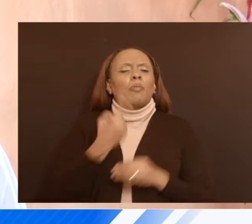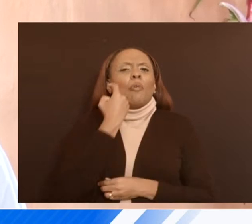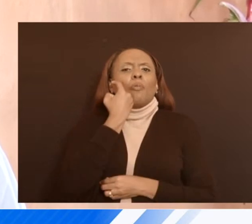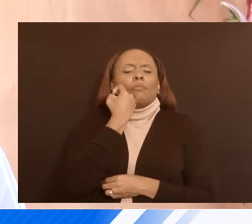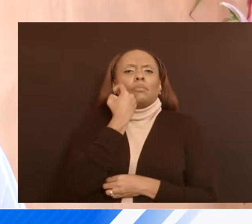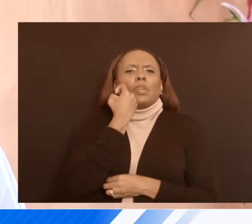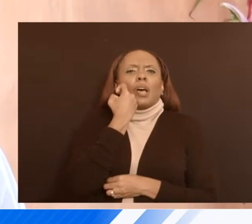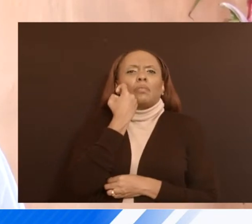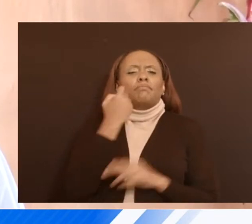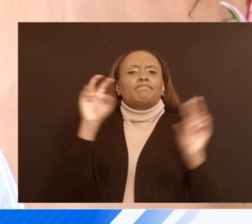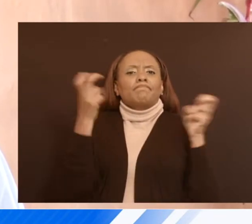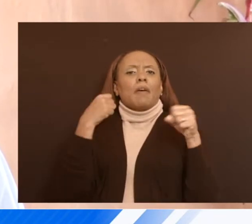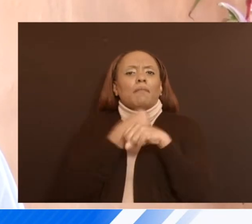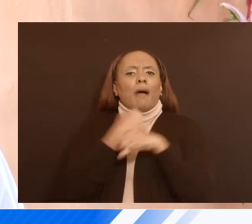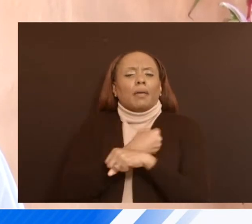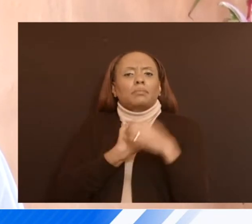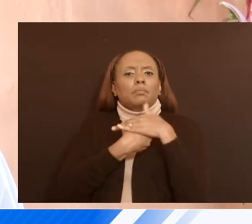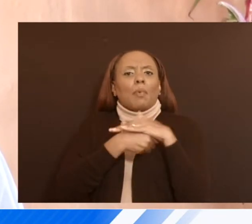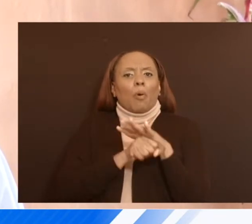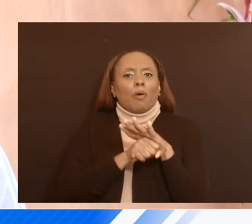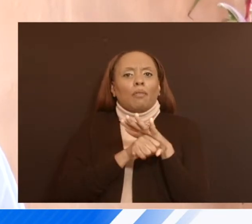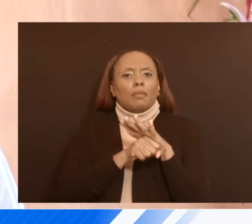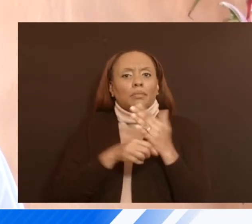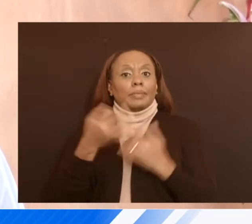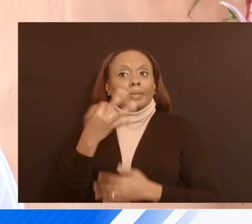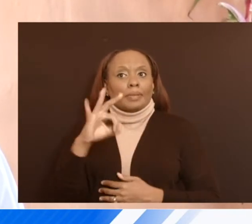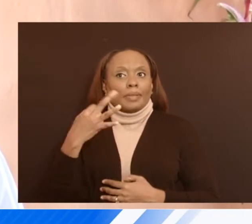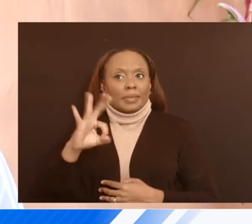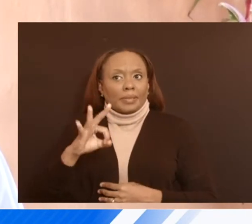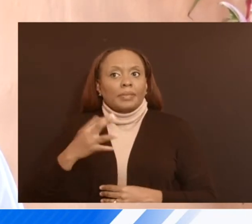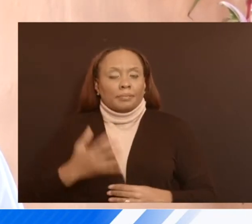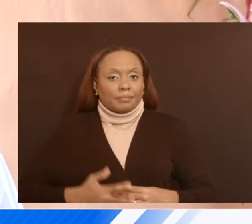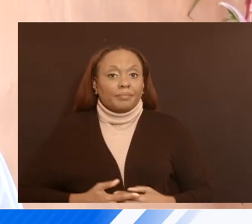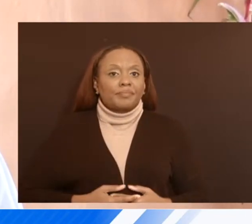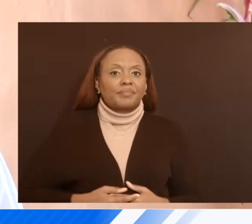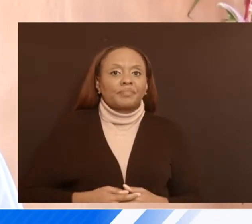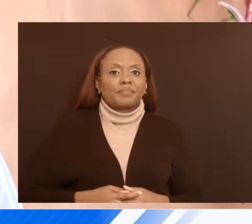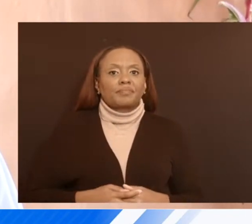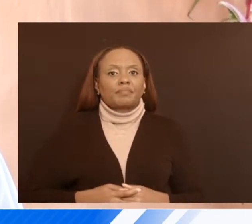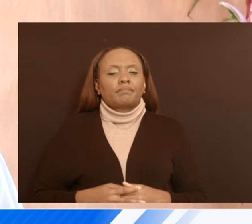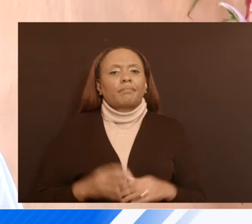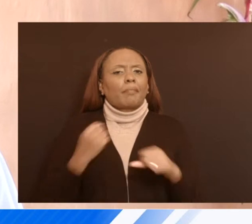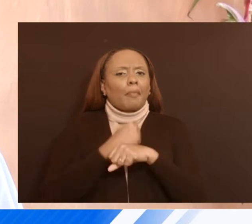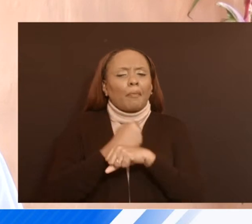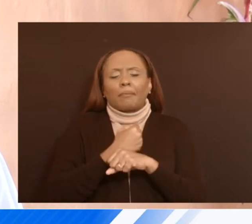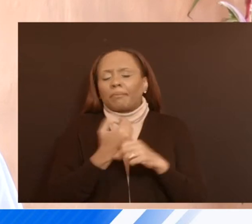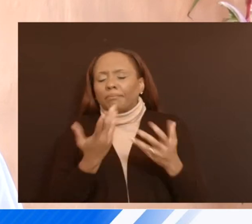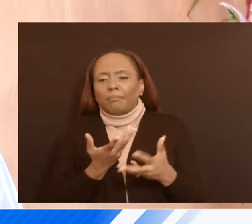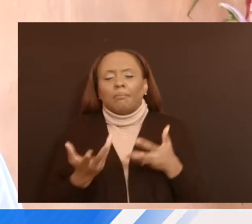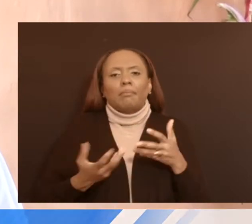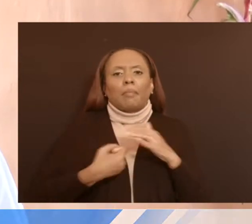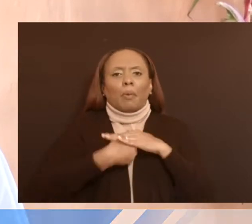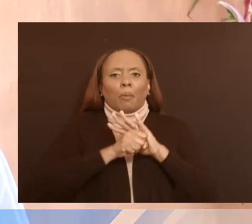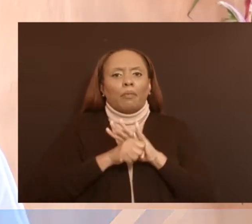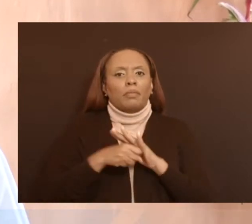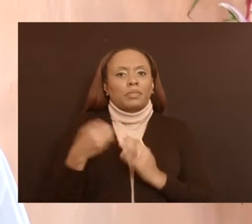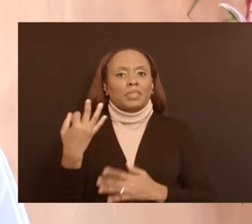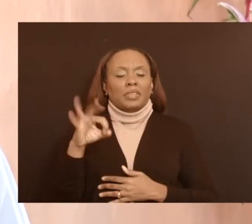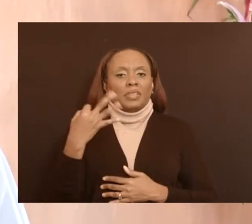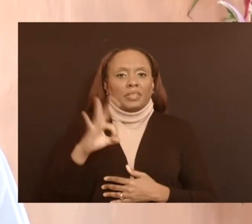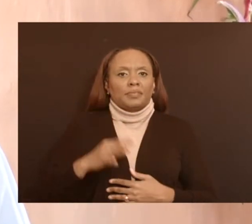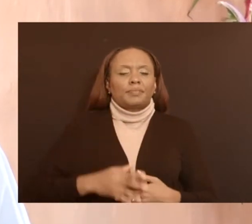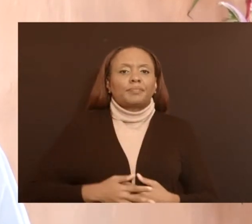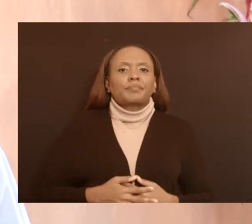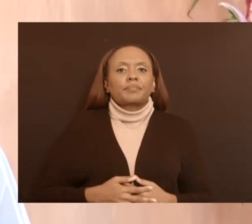battles against the protracted war that it is, the fight against COVID-19. I felt